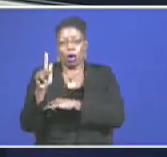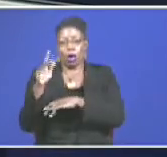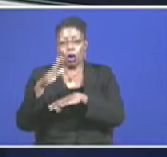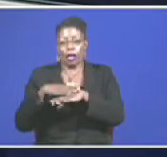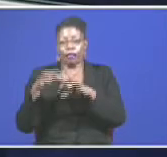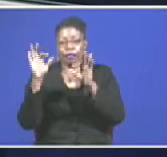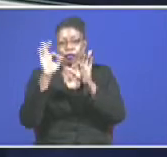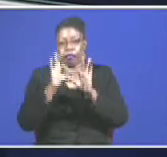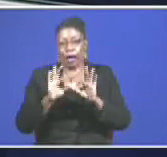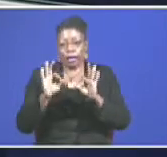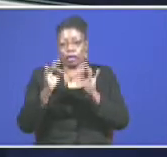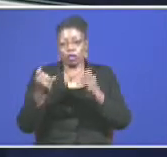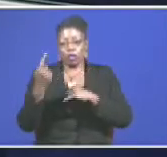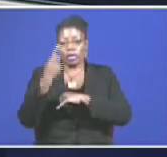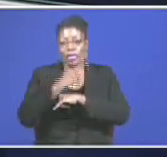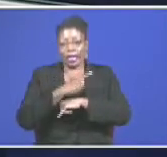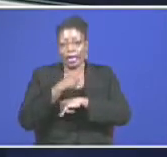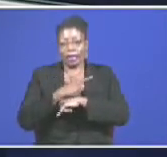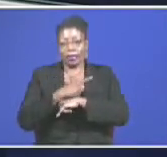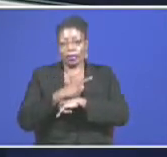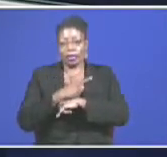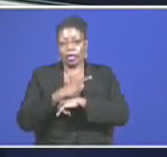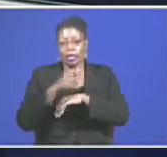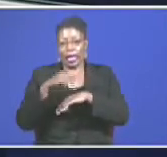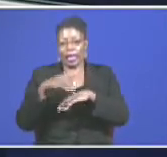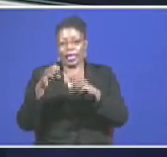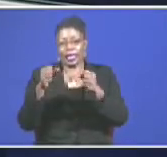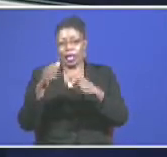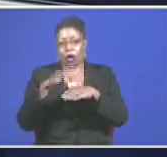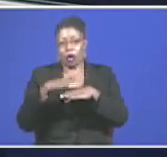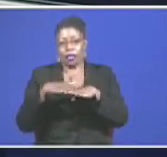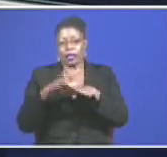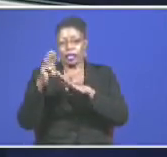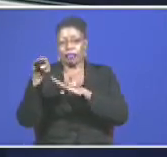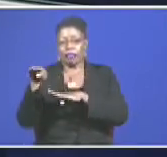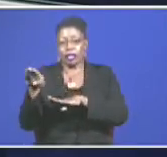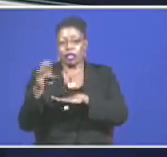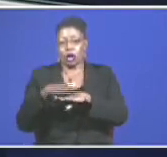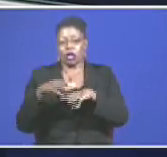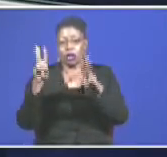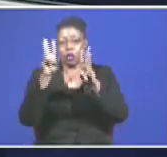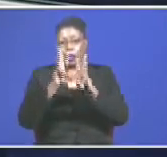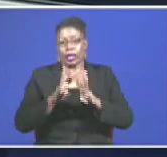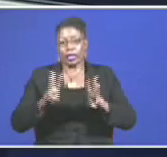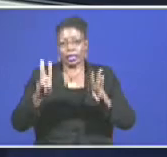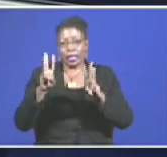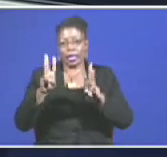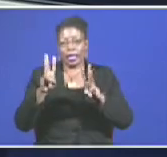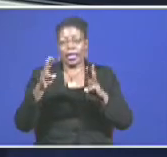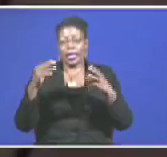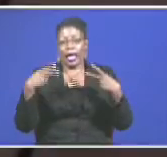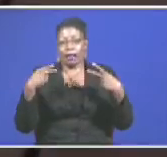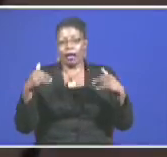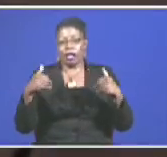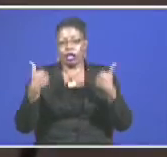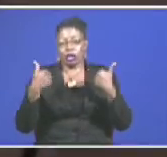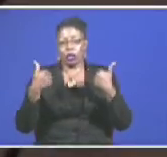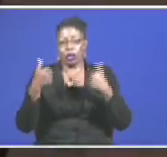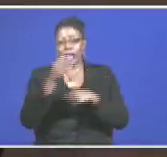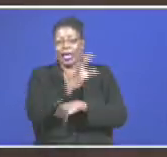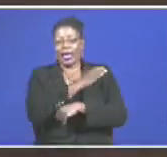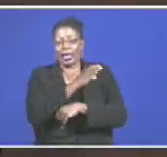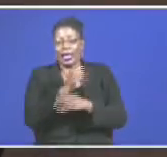Friday. Today, the team members got to roll in the sand at the Beach Bash. On Wednesday, it's the youth clinic. The